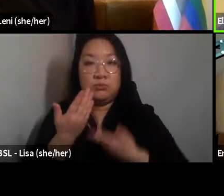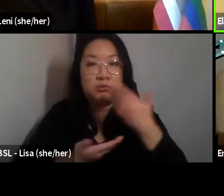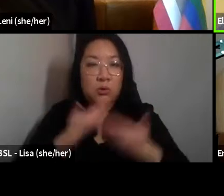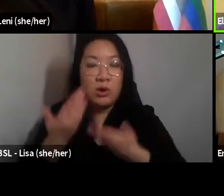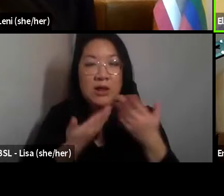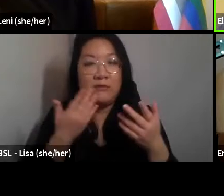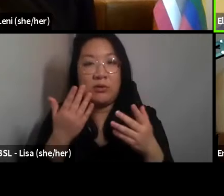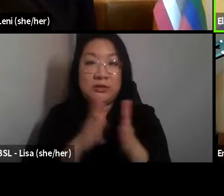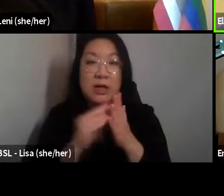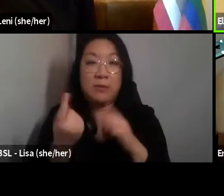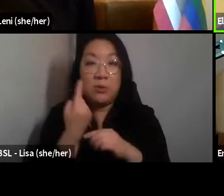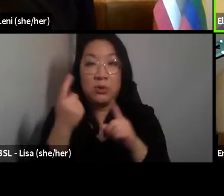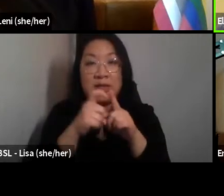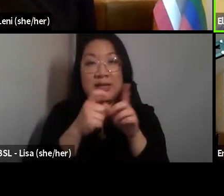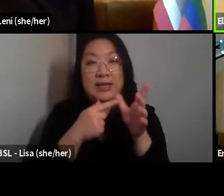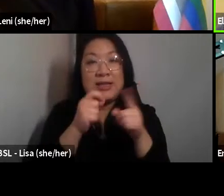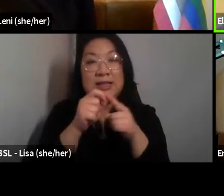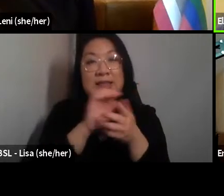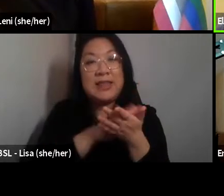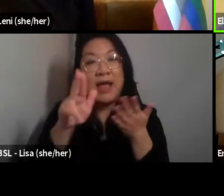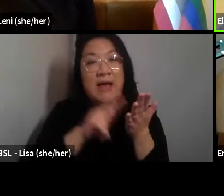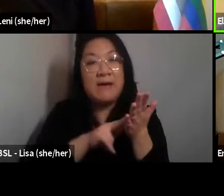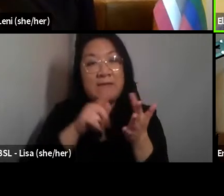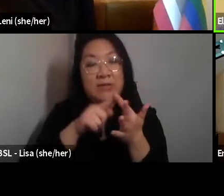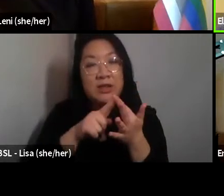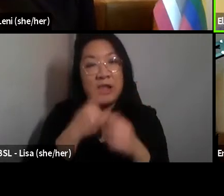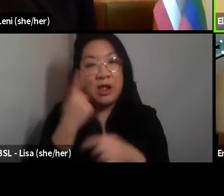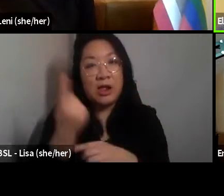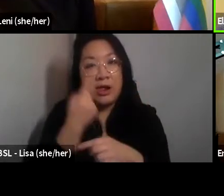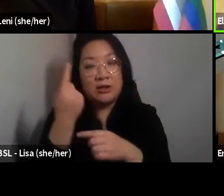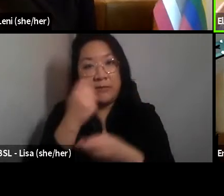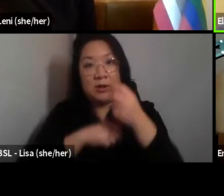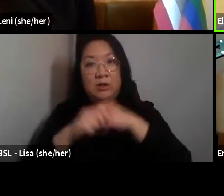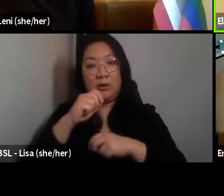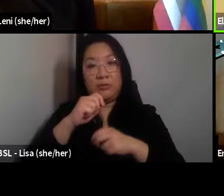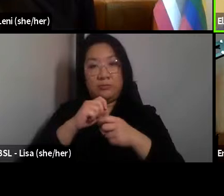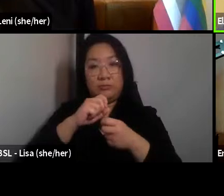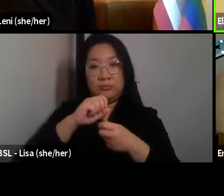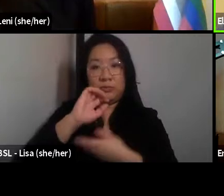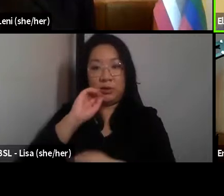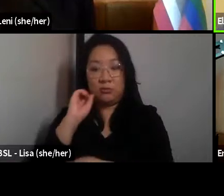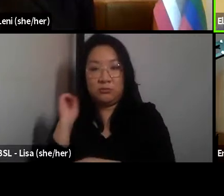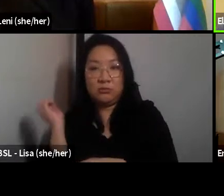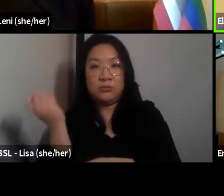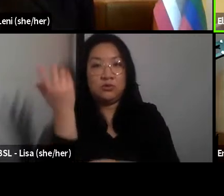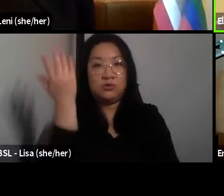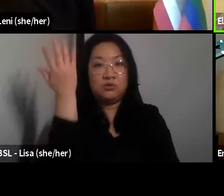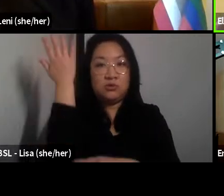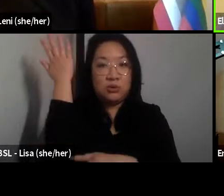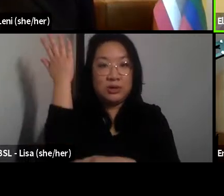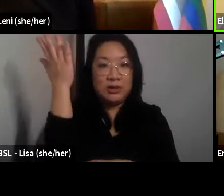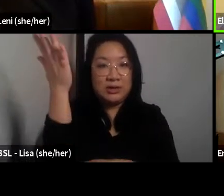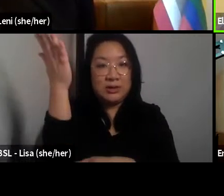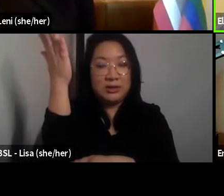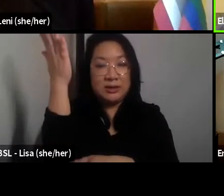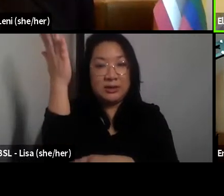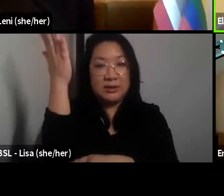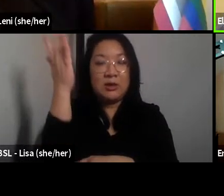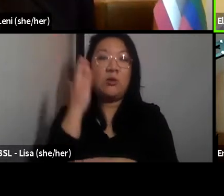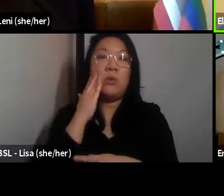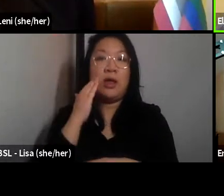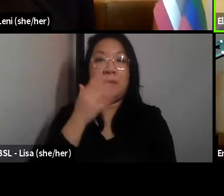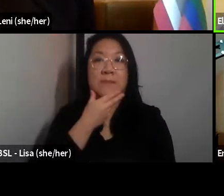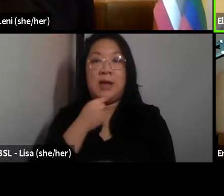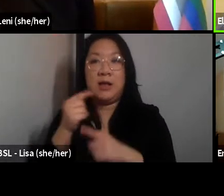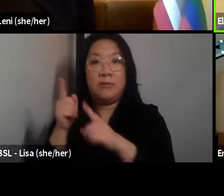Daphne, who turns into a tree when Apollo pursues her, figures like the Lady of Shalott, fairy